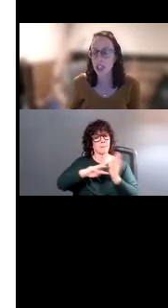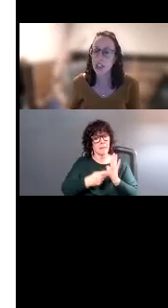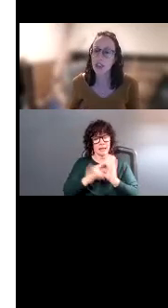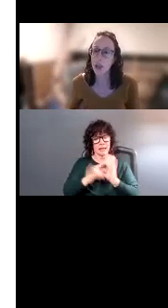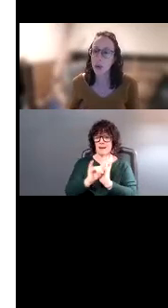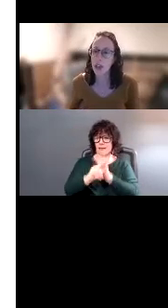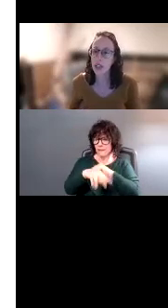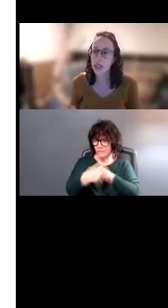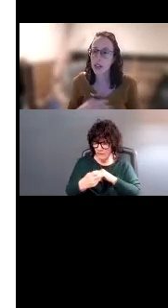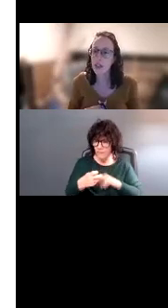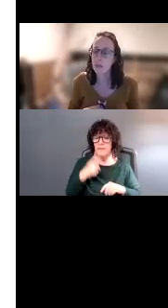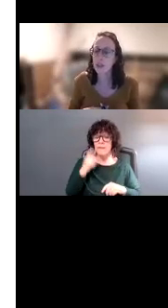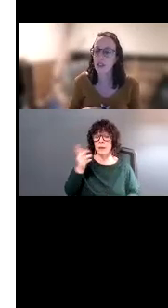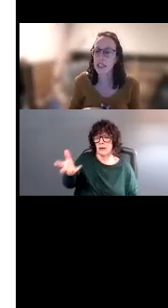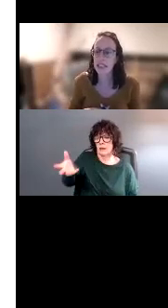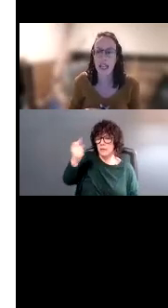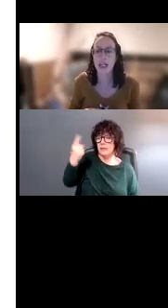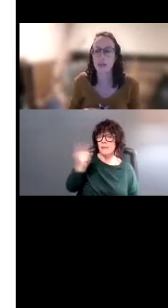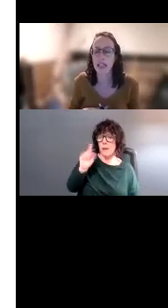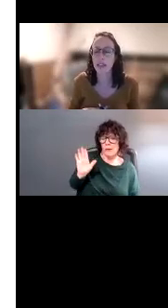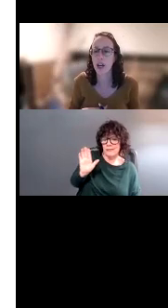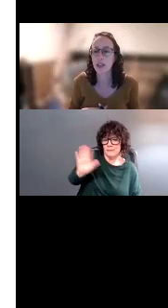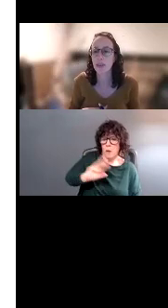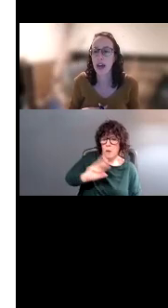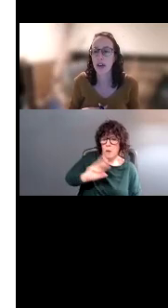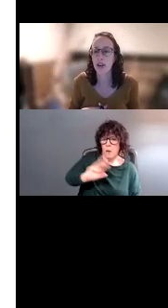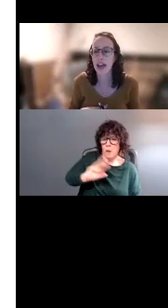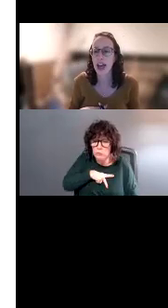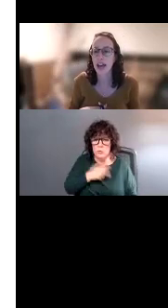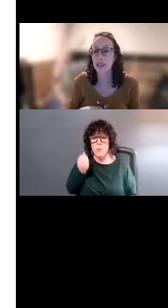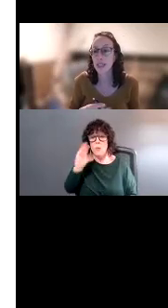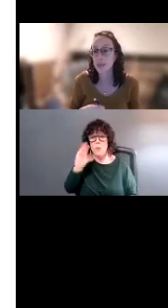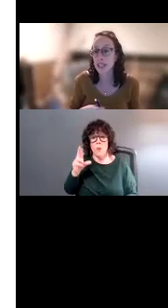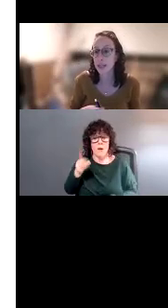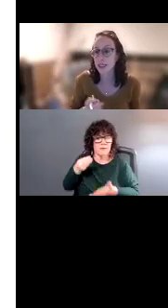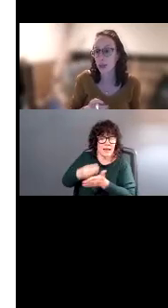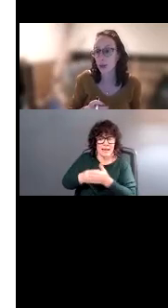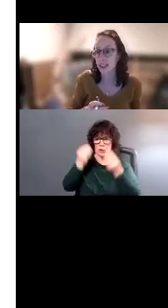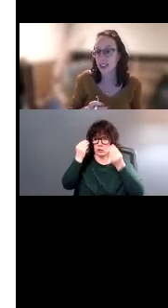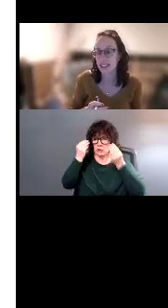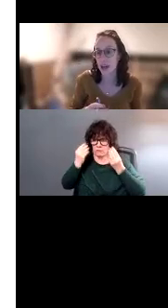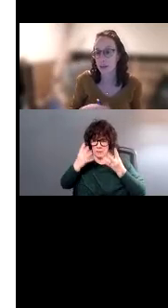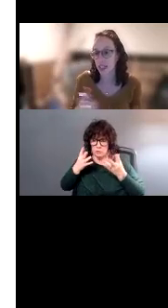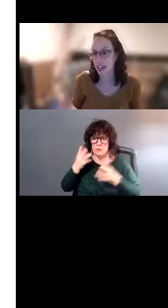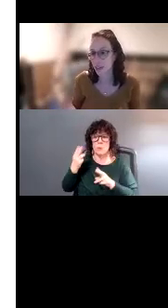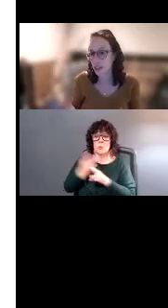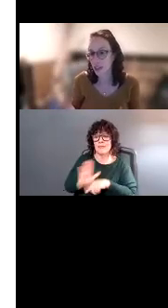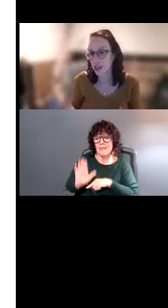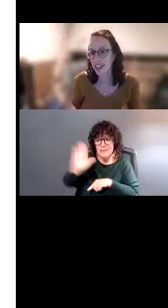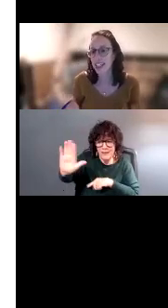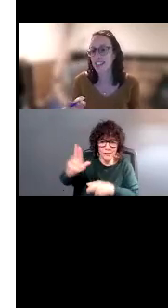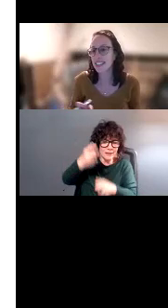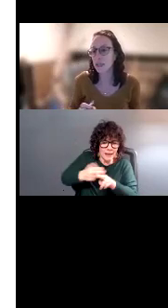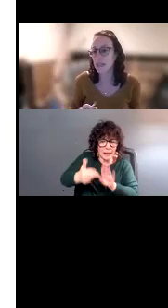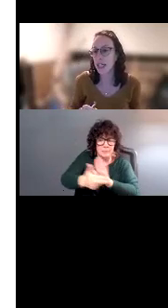fraud. So in a lot of the previous scams, I talked about how sometimes the goal is to get money out of